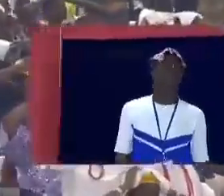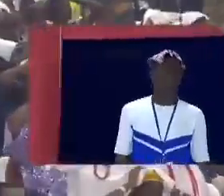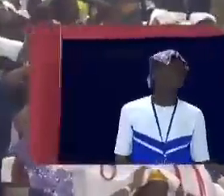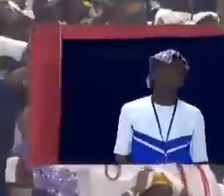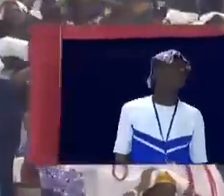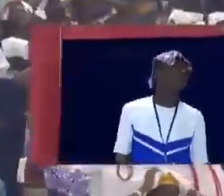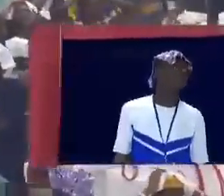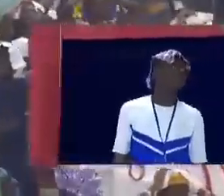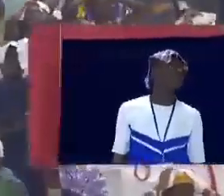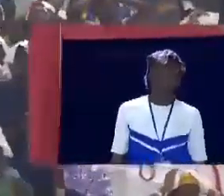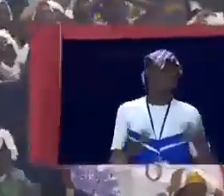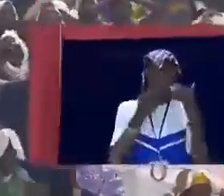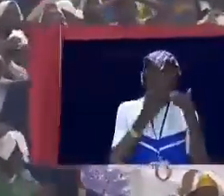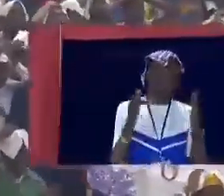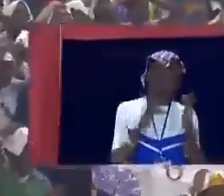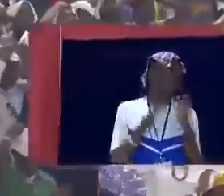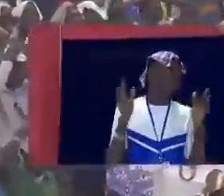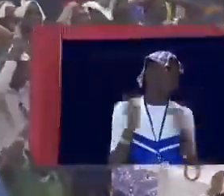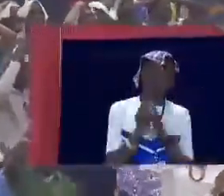Thank you, Jesus.